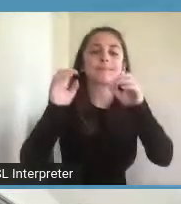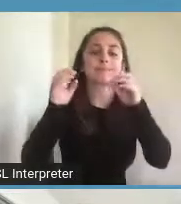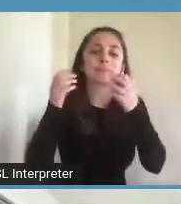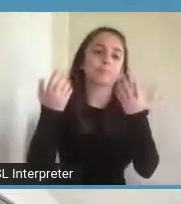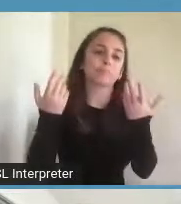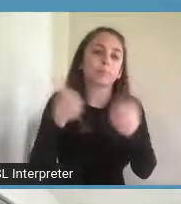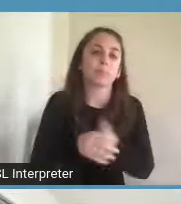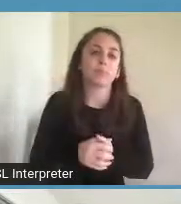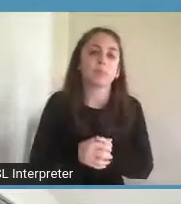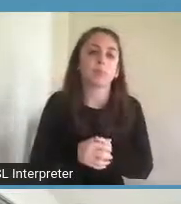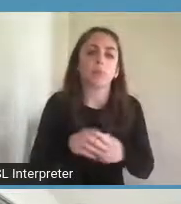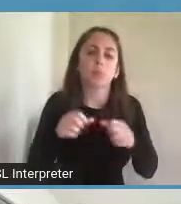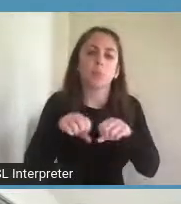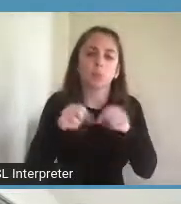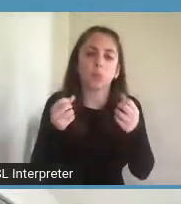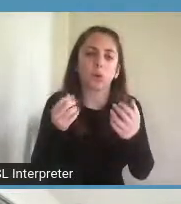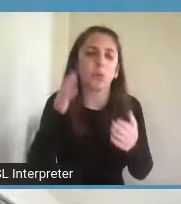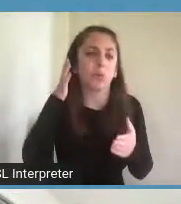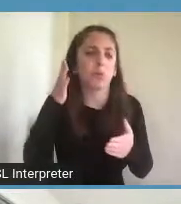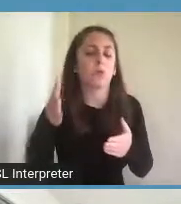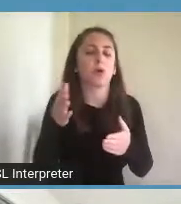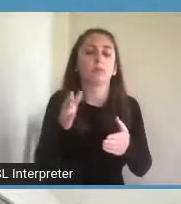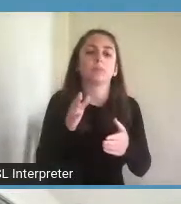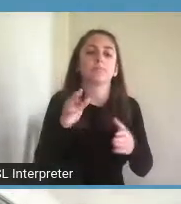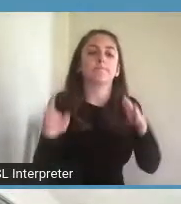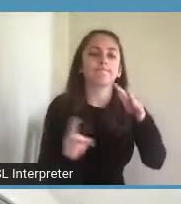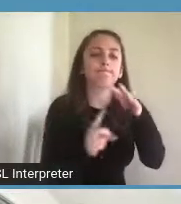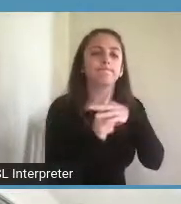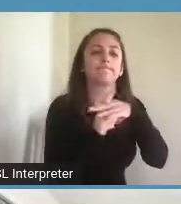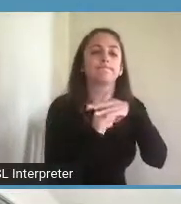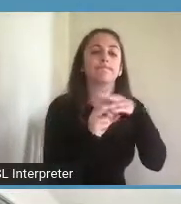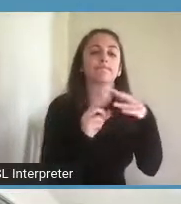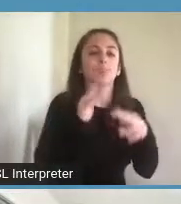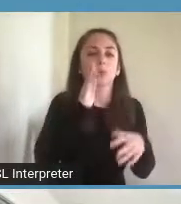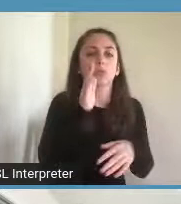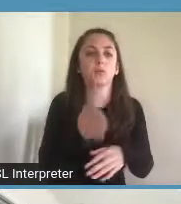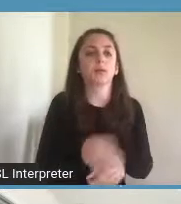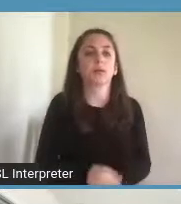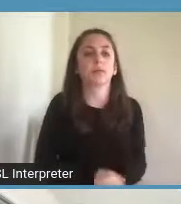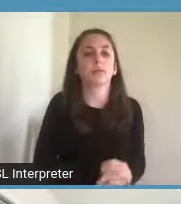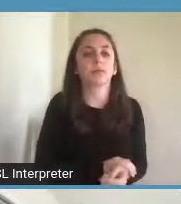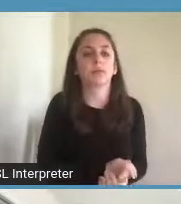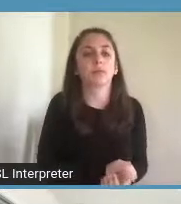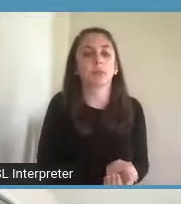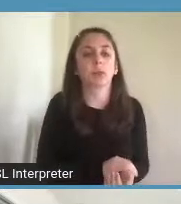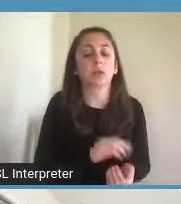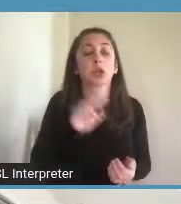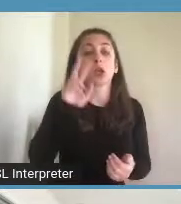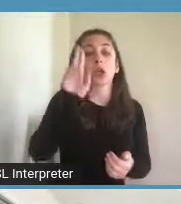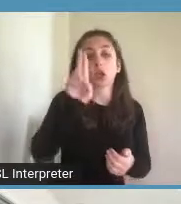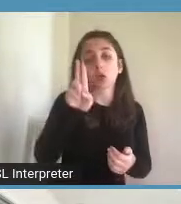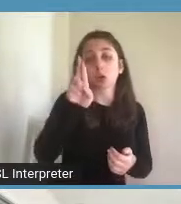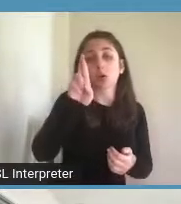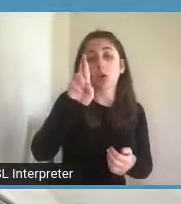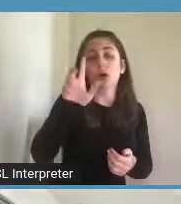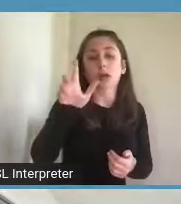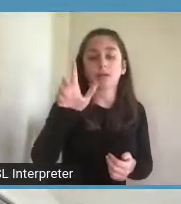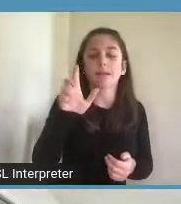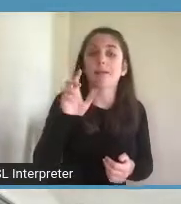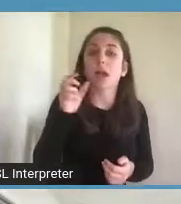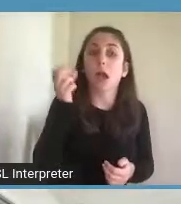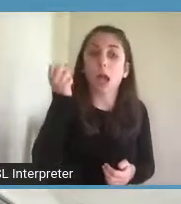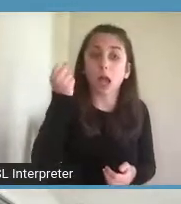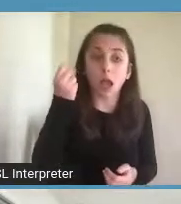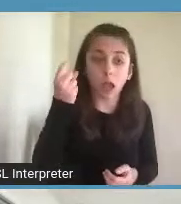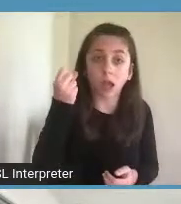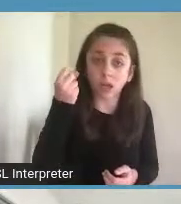are going to show up as direct traffic. So pretty URLs are great, but you need to understand the pros and cons